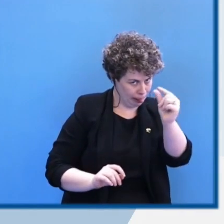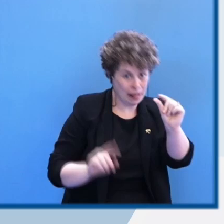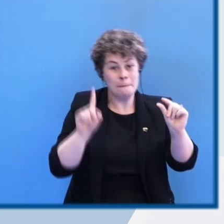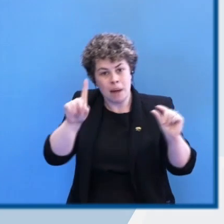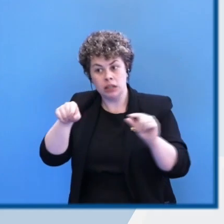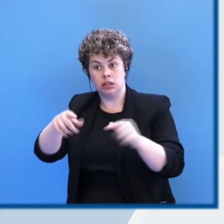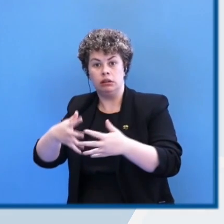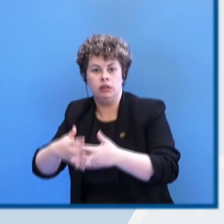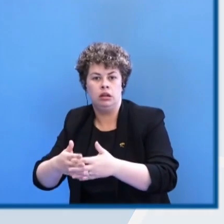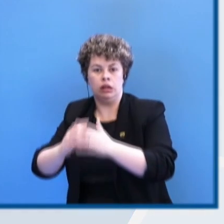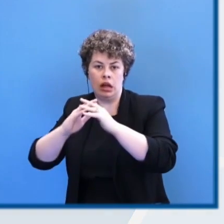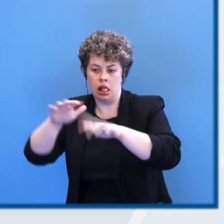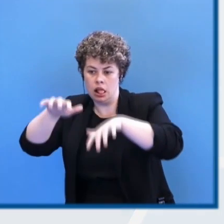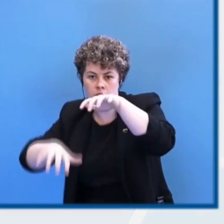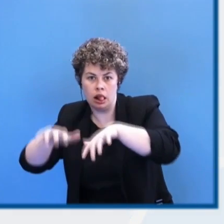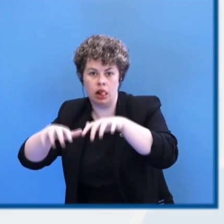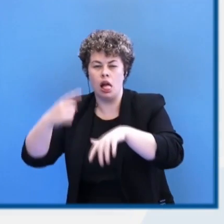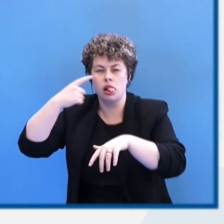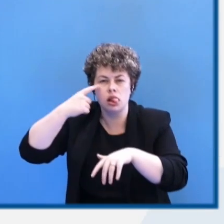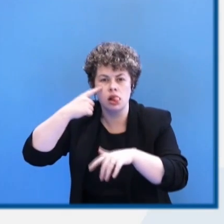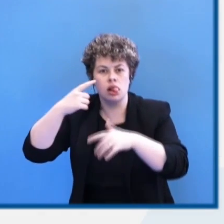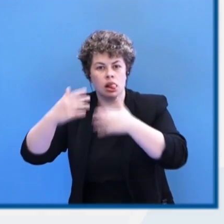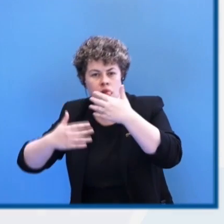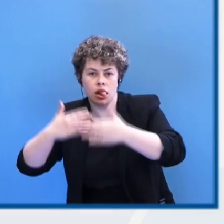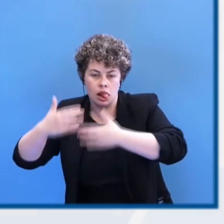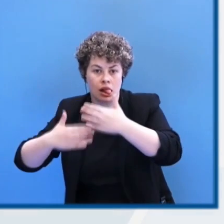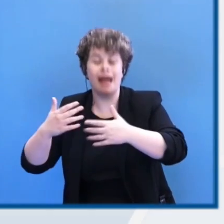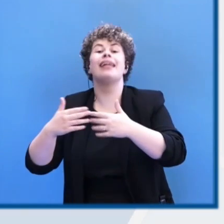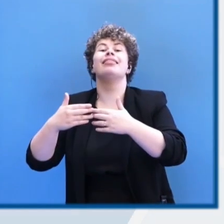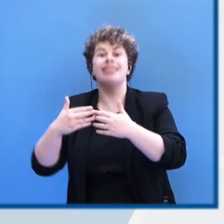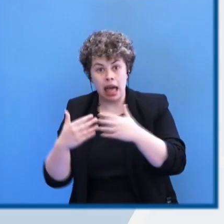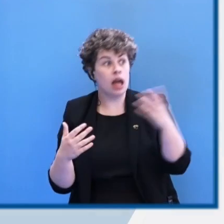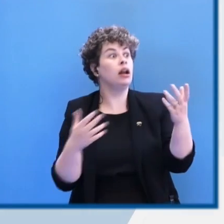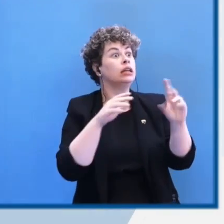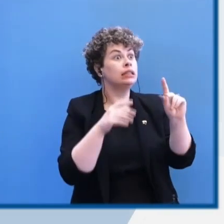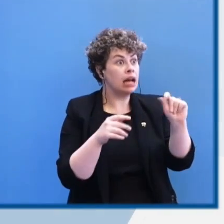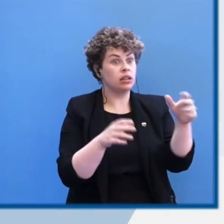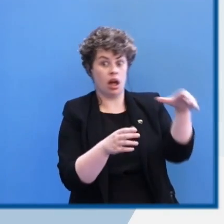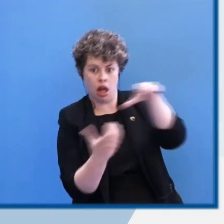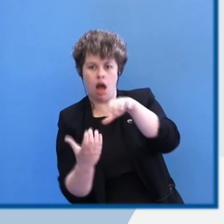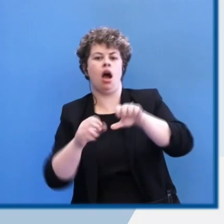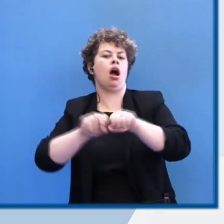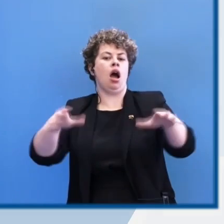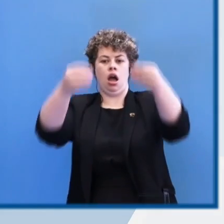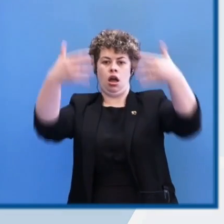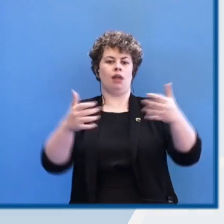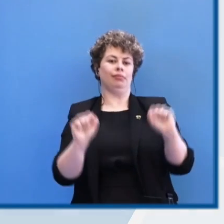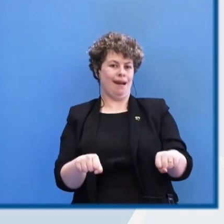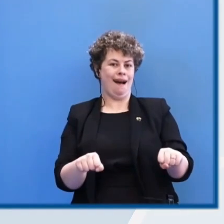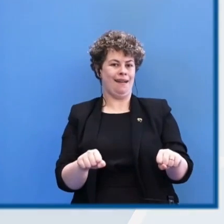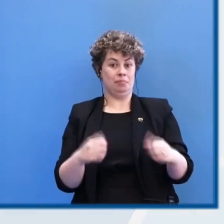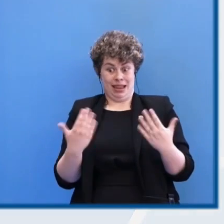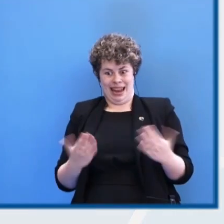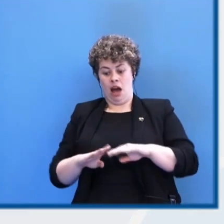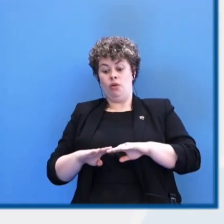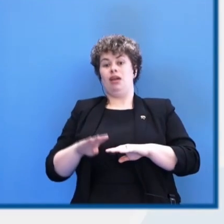the development phase before the real rollout phase. Okay, thank you. I think that's very interesting. One of the